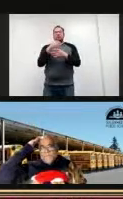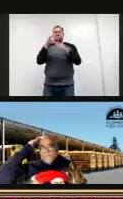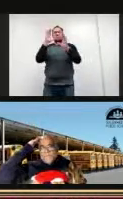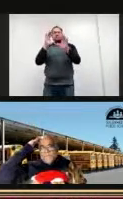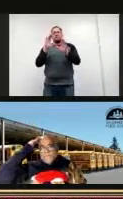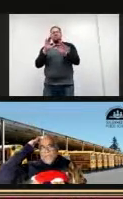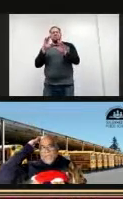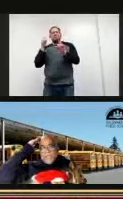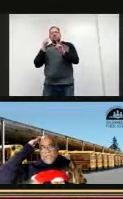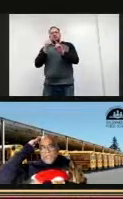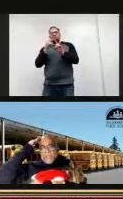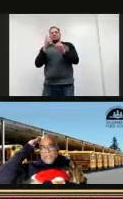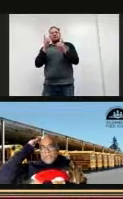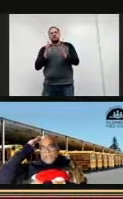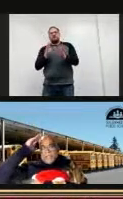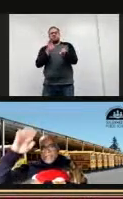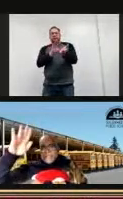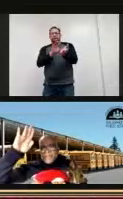Director Salazar.